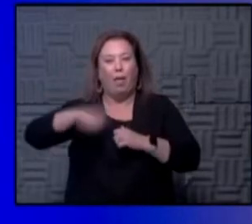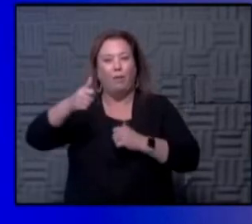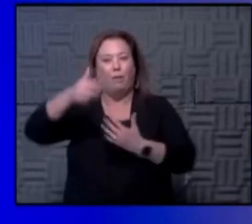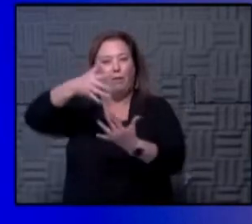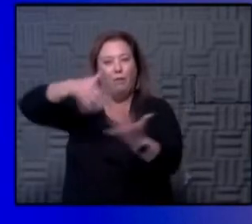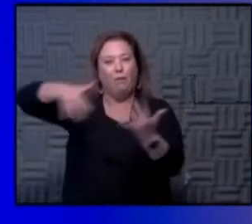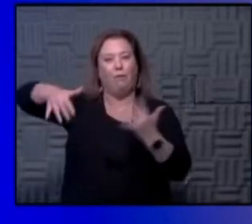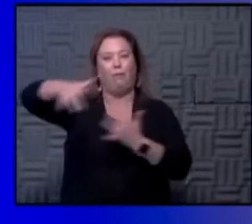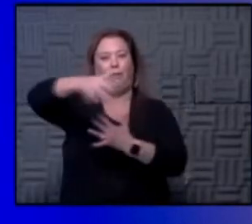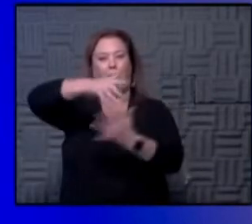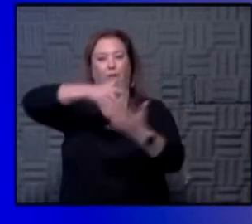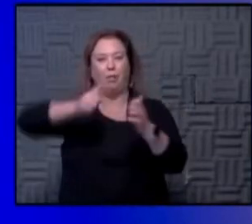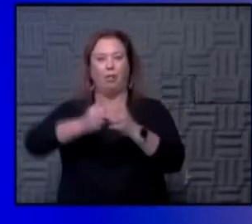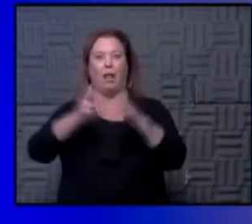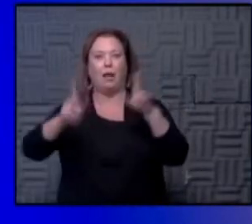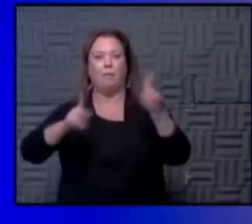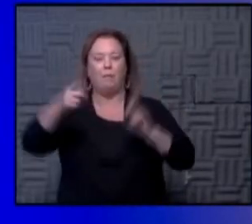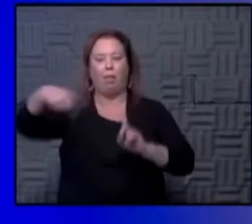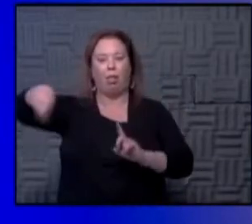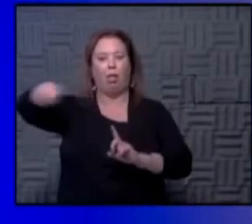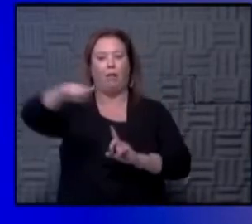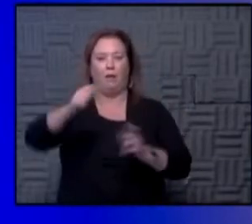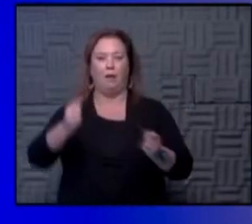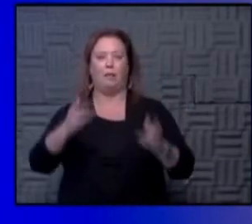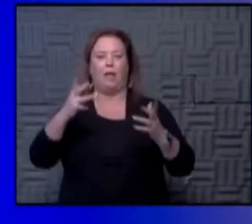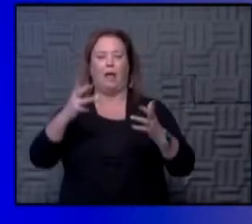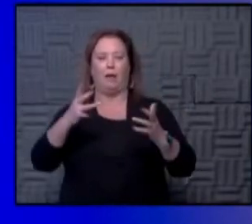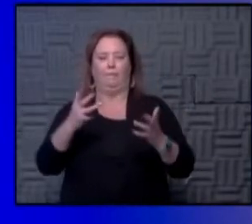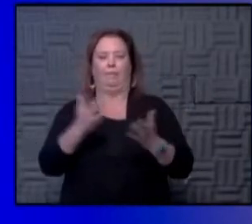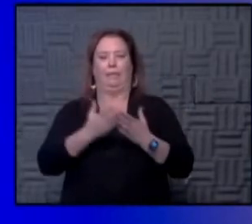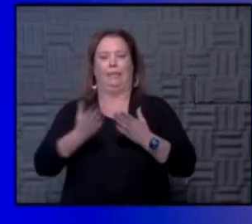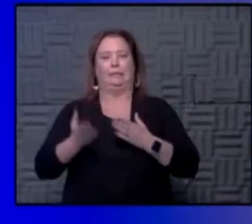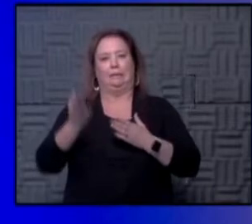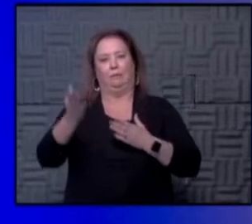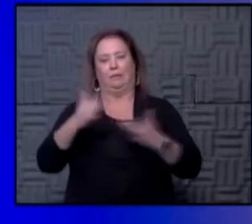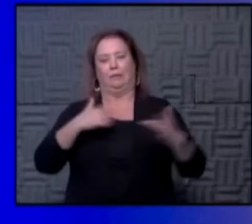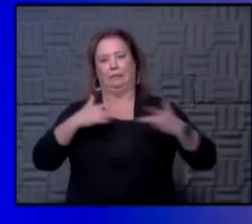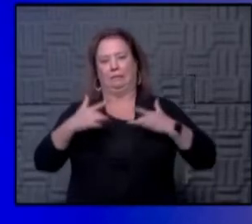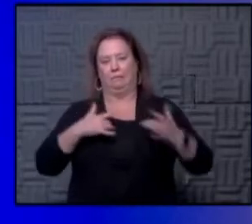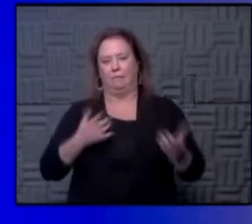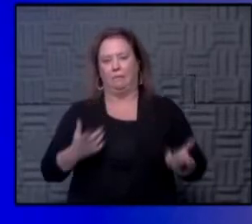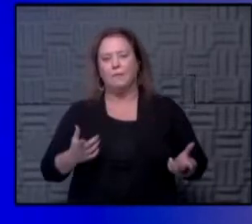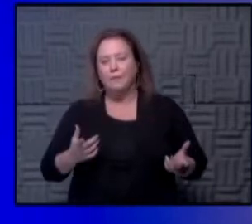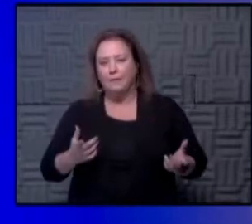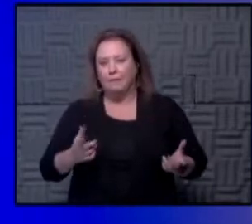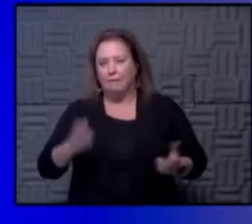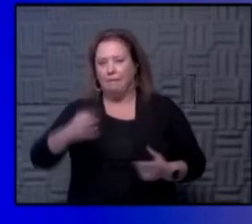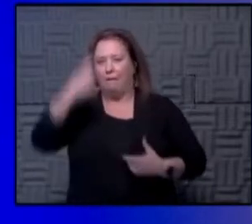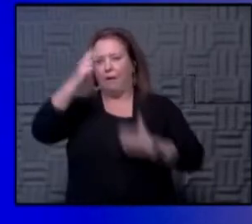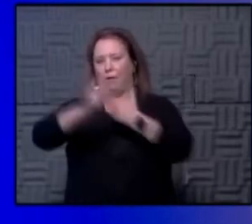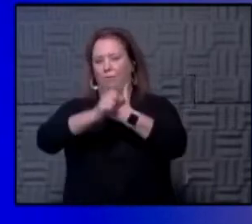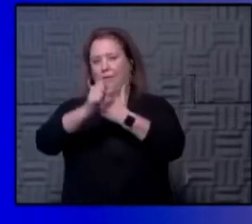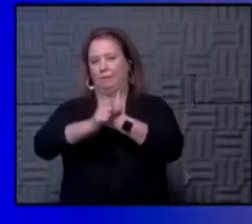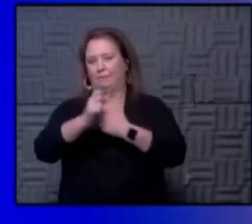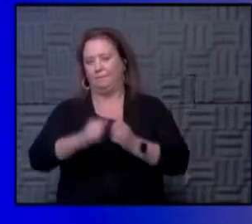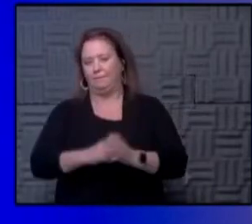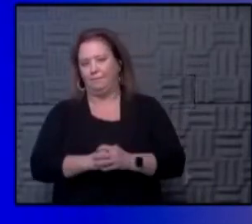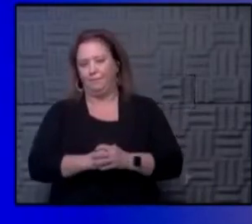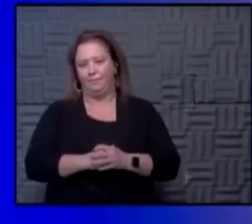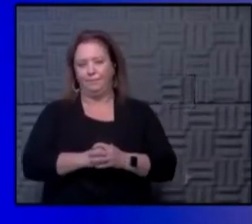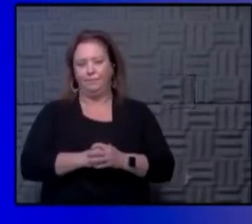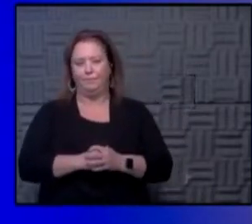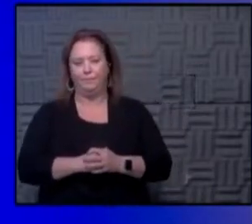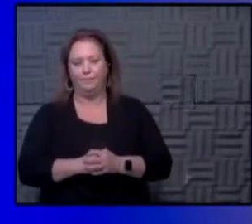interacting with a lot of people. So I think there are a lot of steps there in which you have that higher risk of contracting the